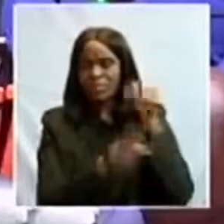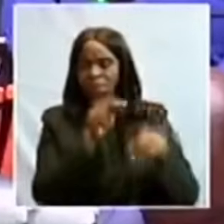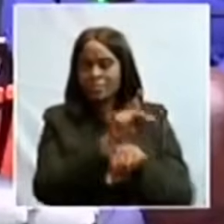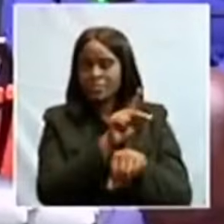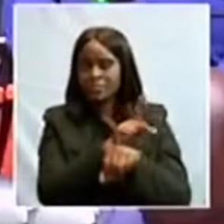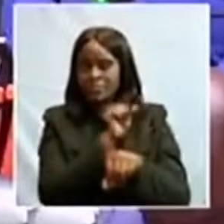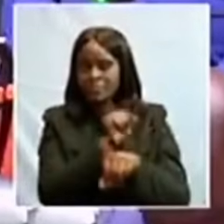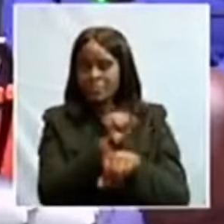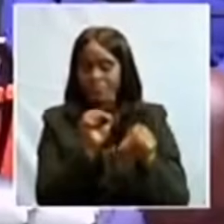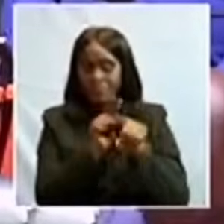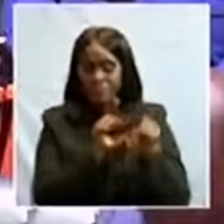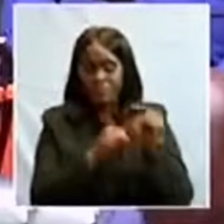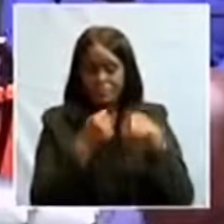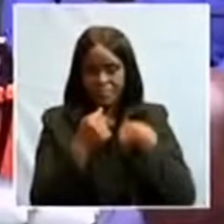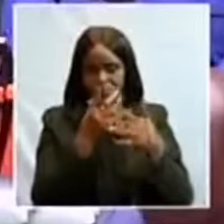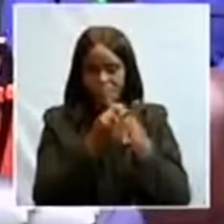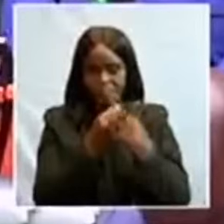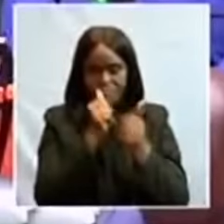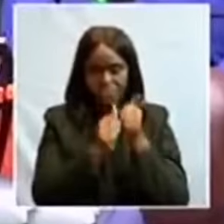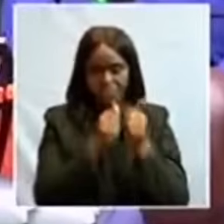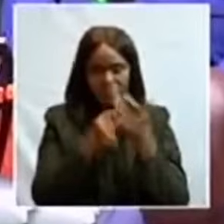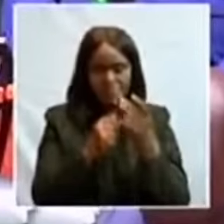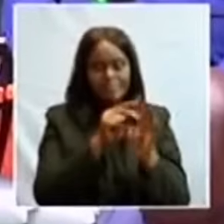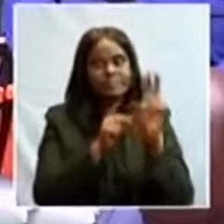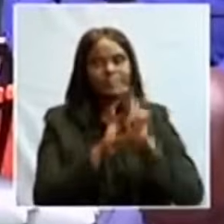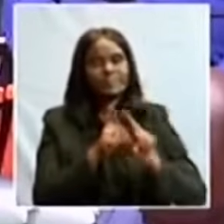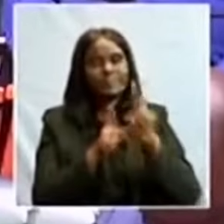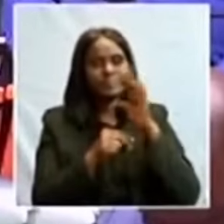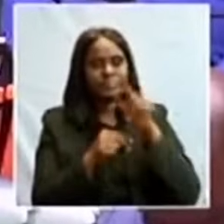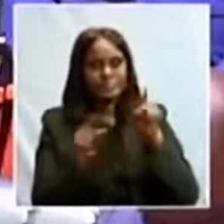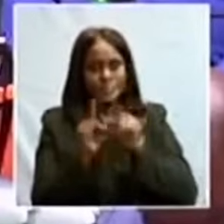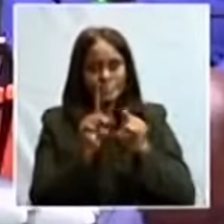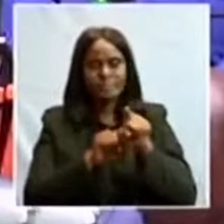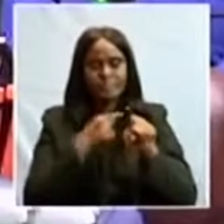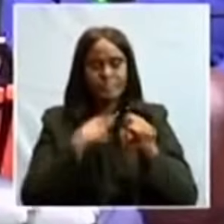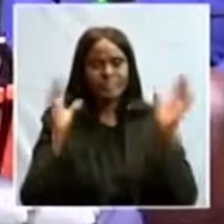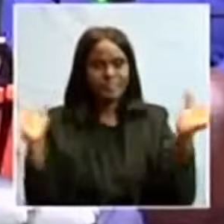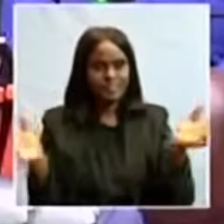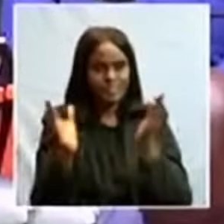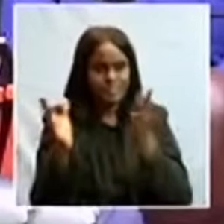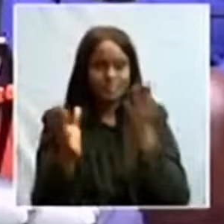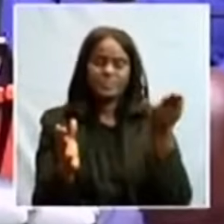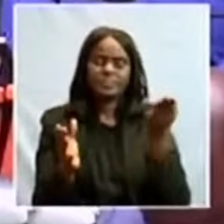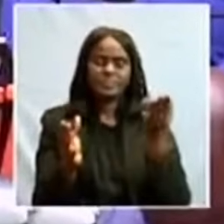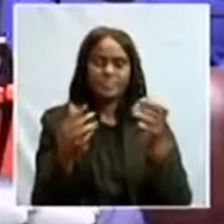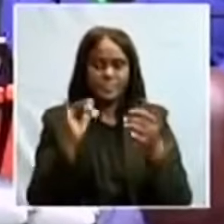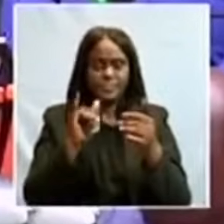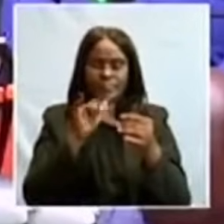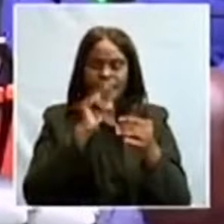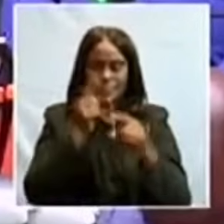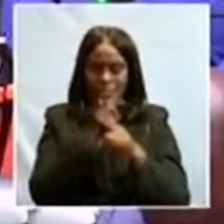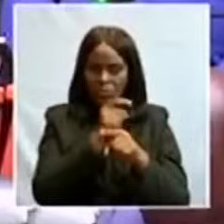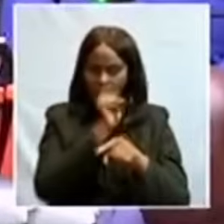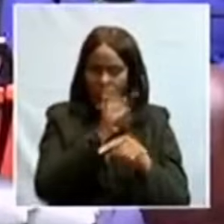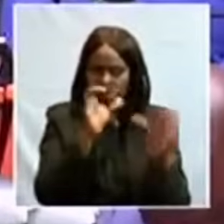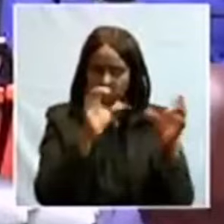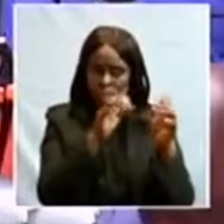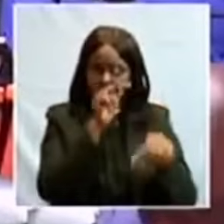projects, there is some money that is supposed to be spent. And I want to encourage him that from